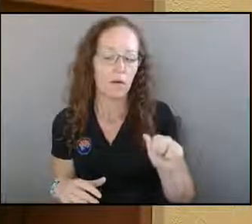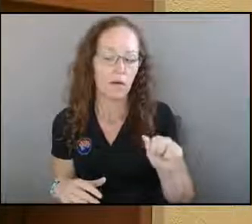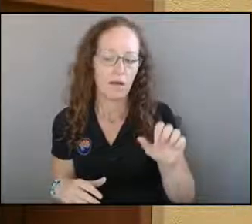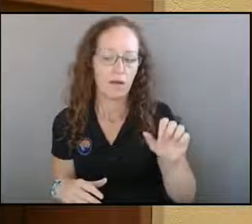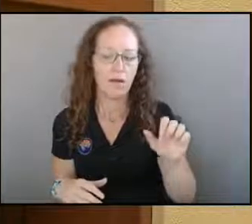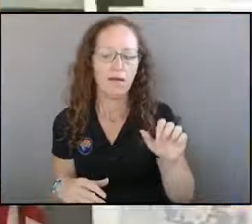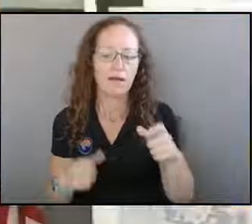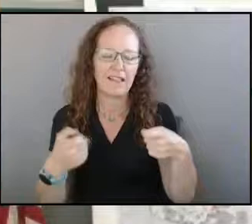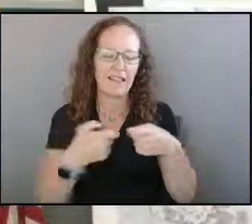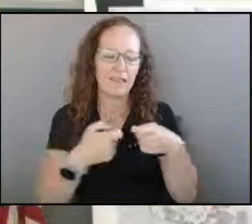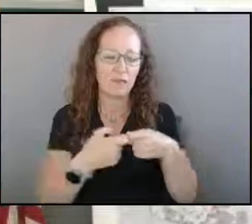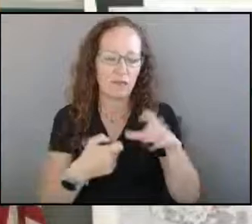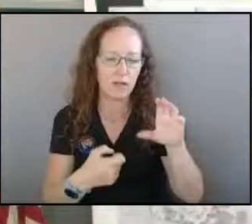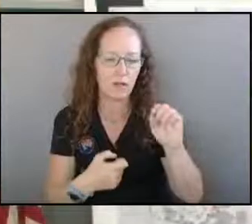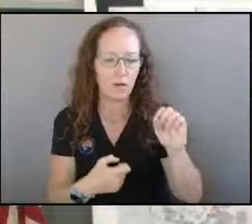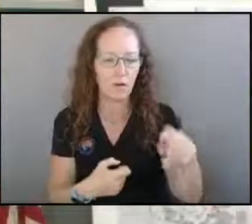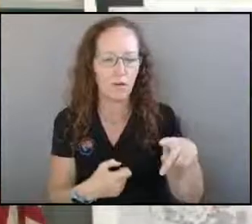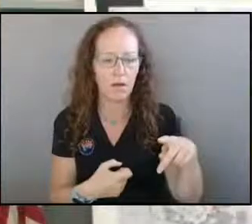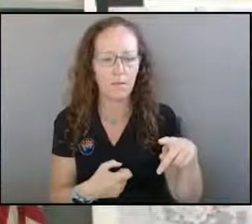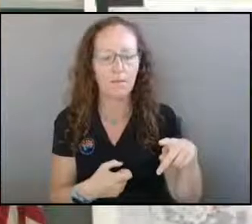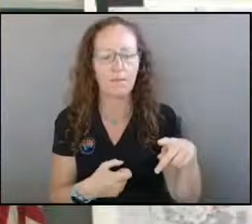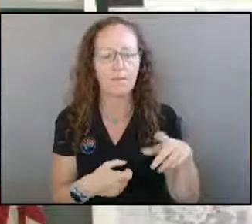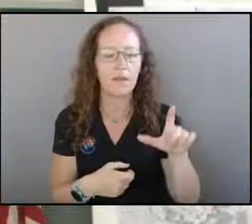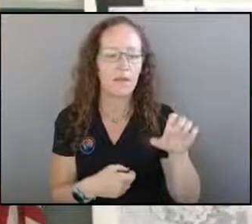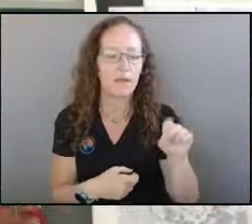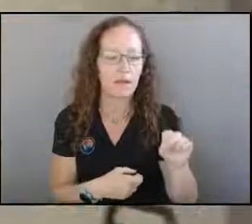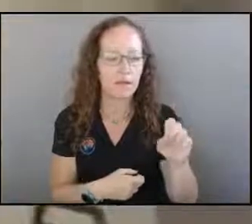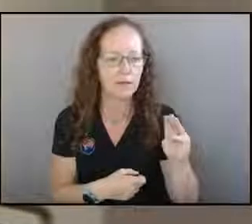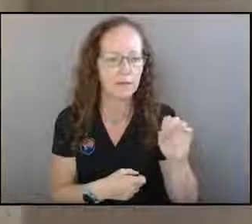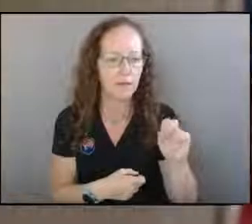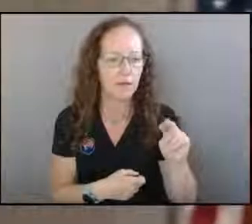Montoya. Thank you very much, and good evening,